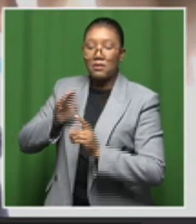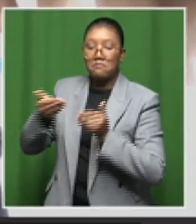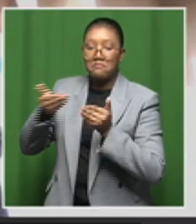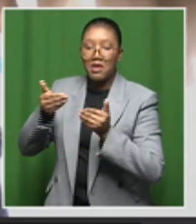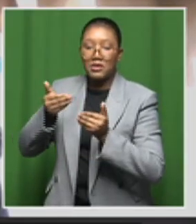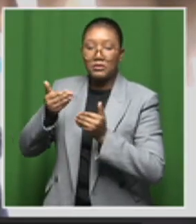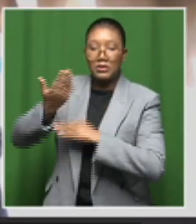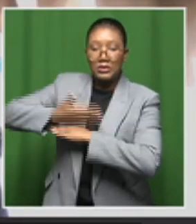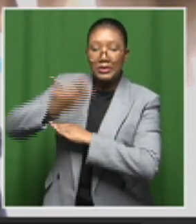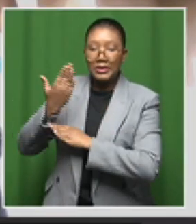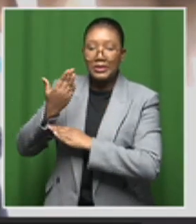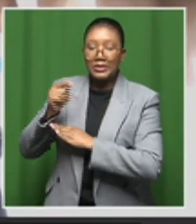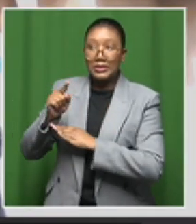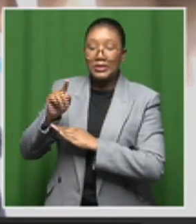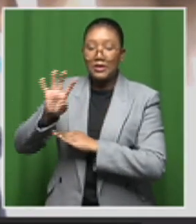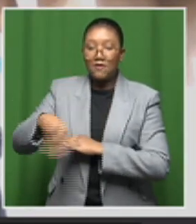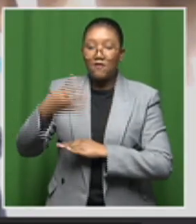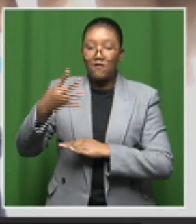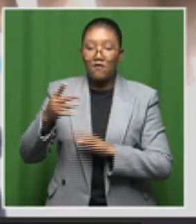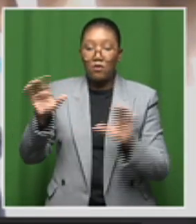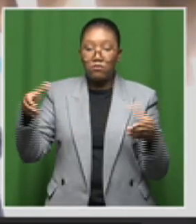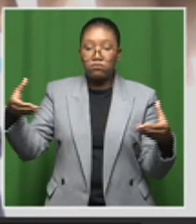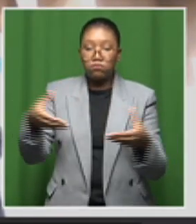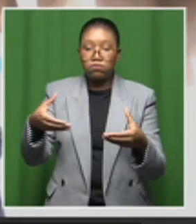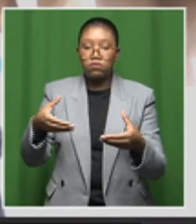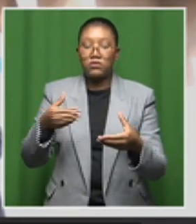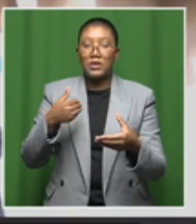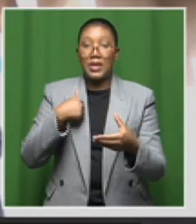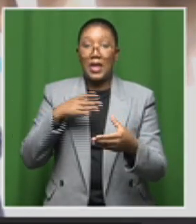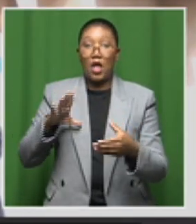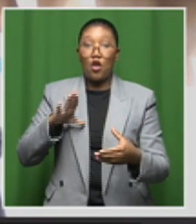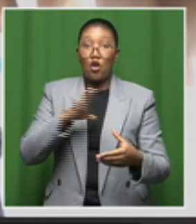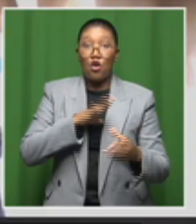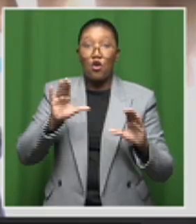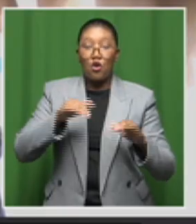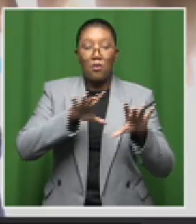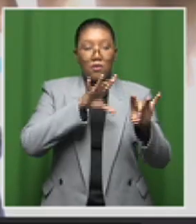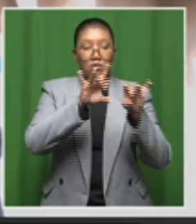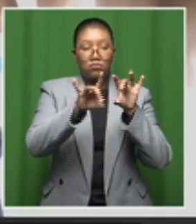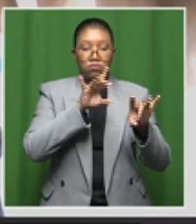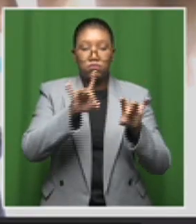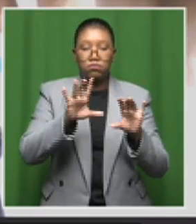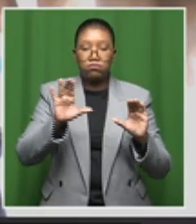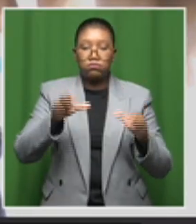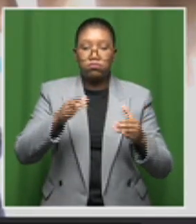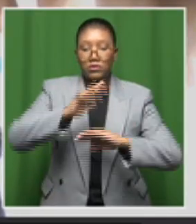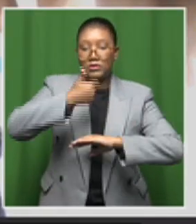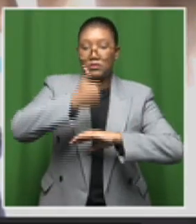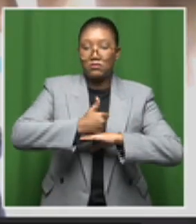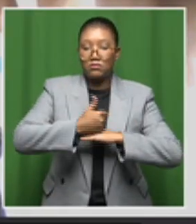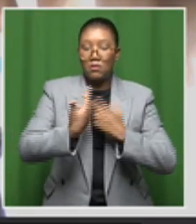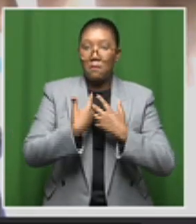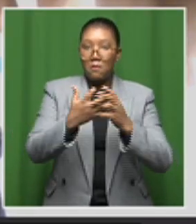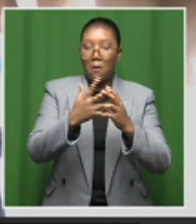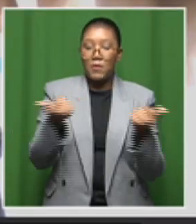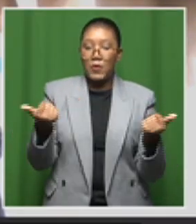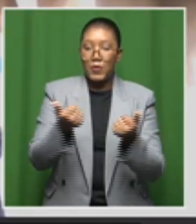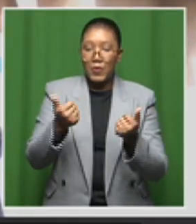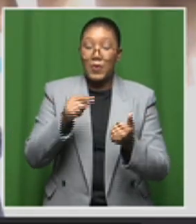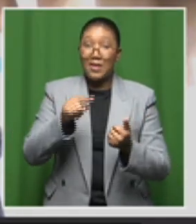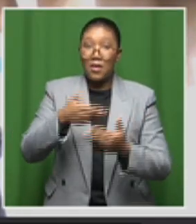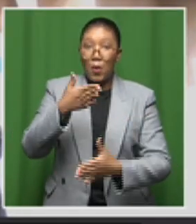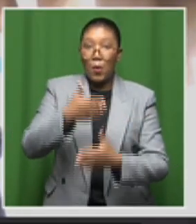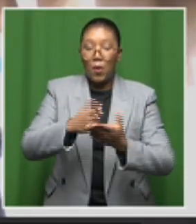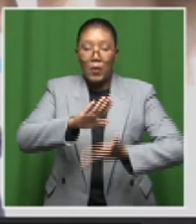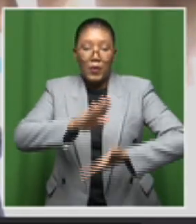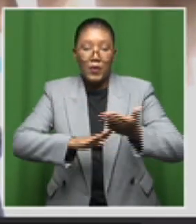done this pilot. We've put together the steering committee that has put in place how we're going to cooperate